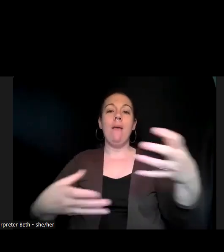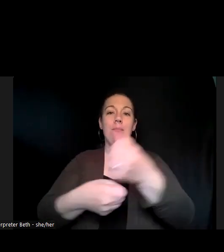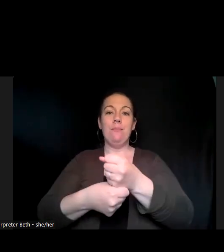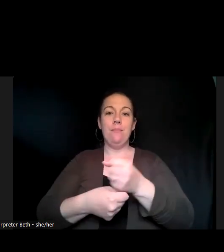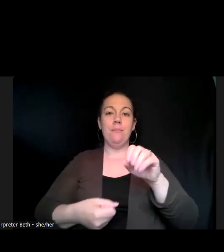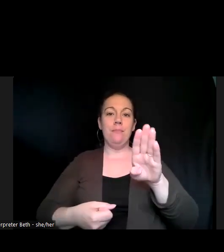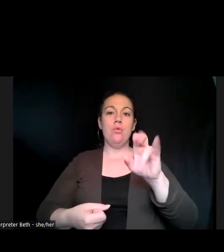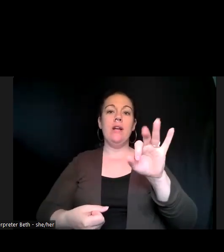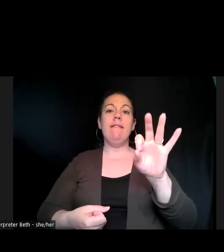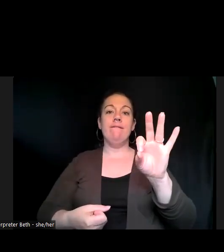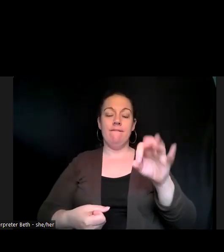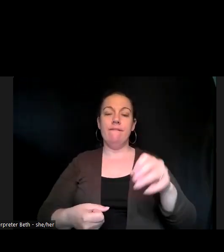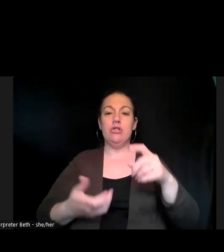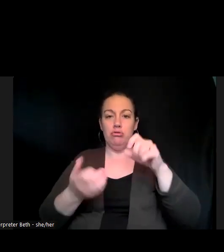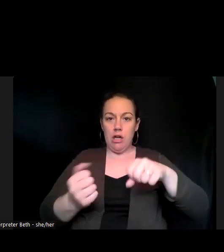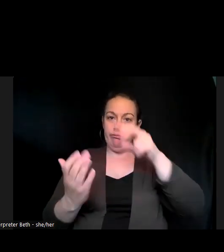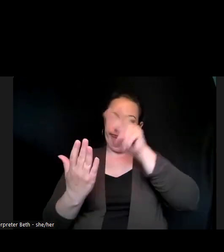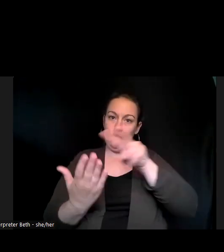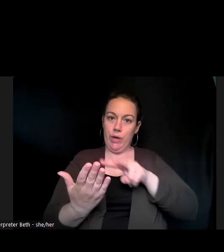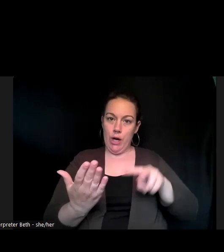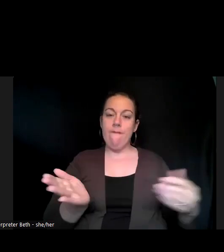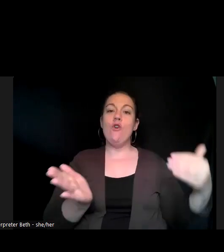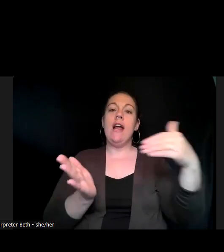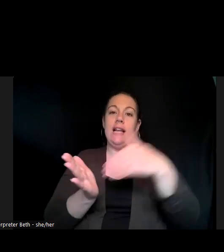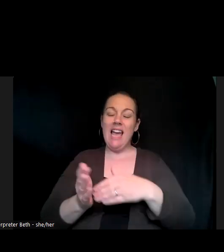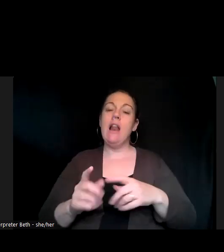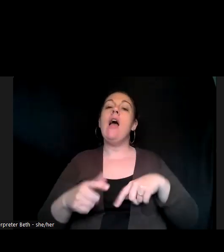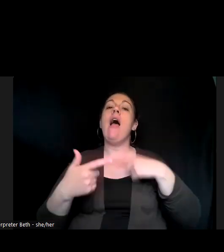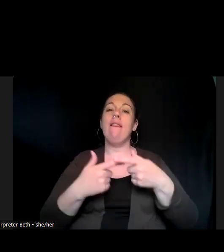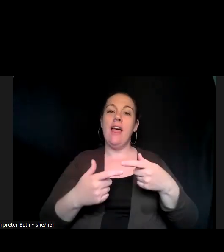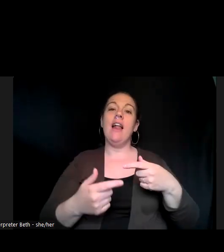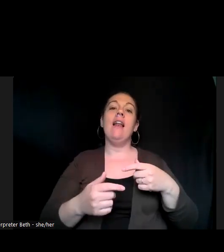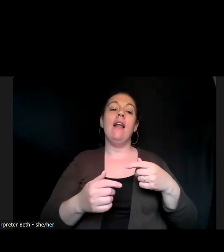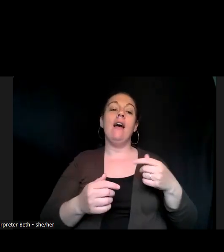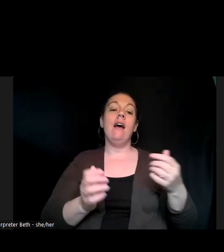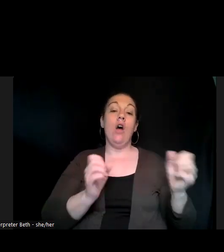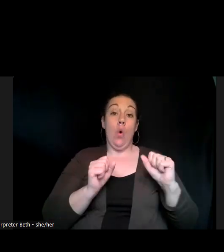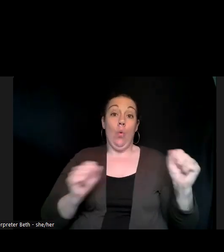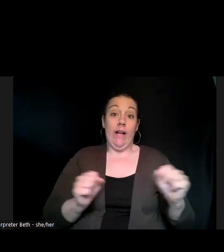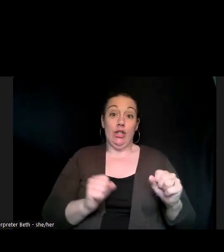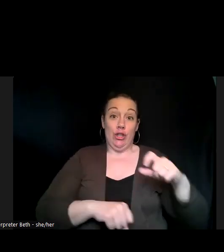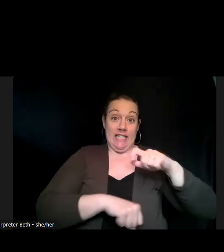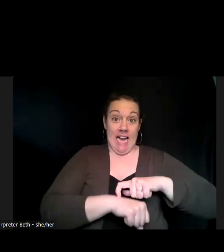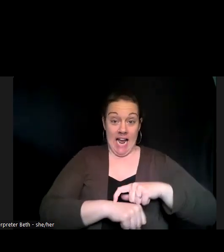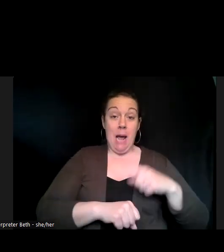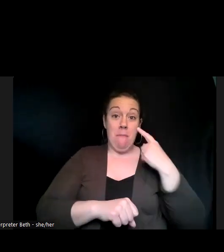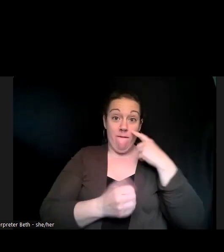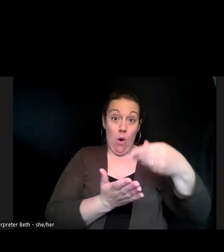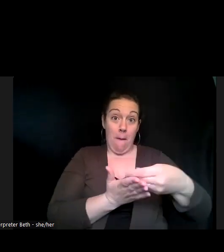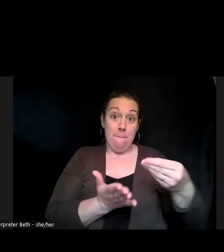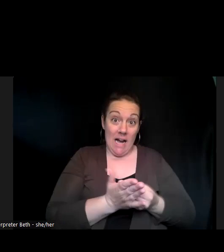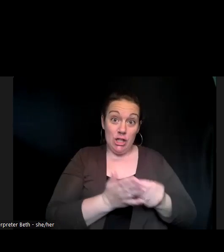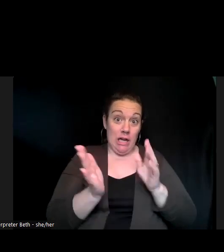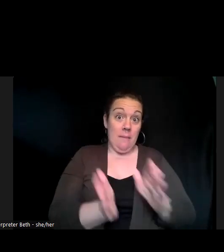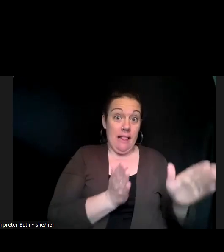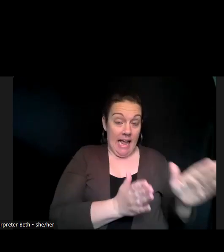that. And then as we get closer to budget season in the winter, we'll be putting out some additional resources that provide